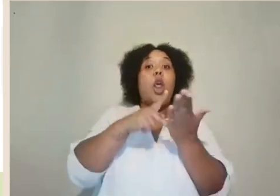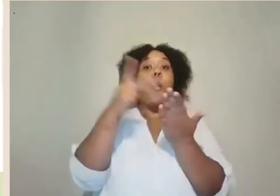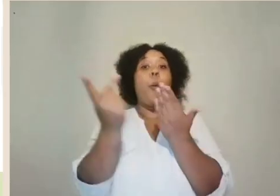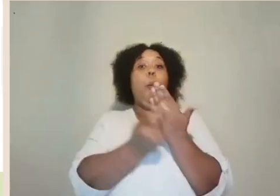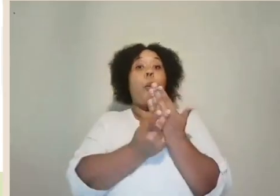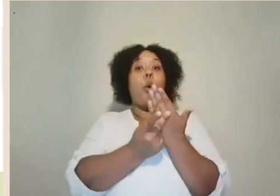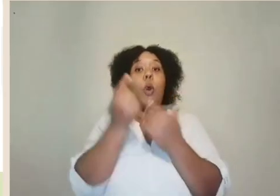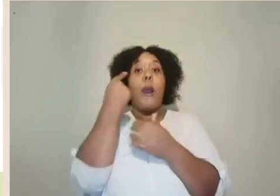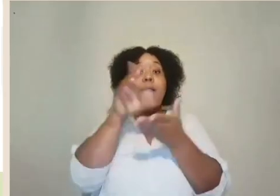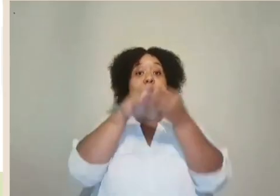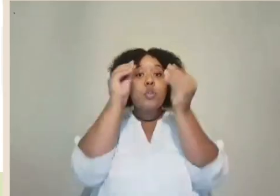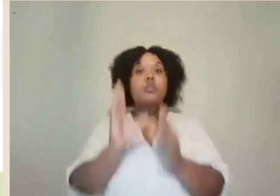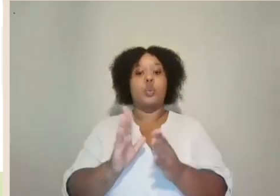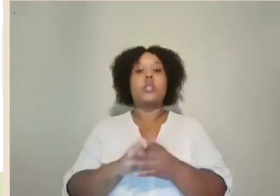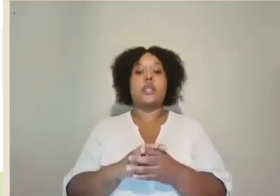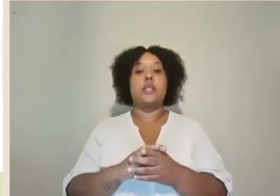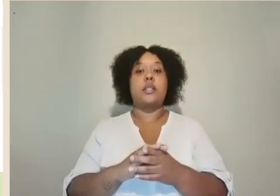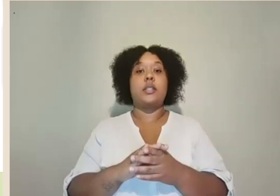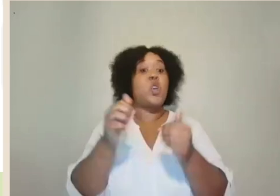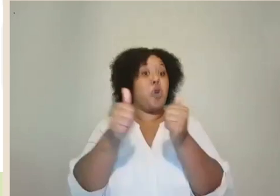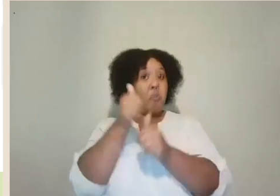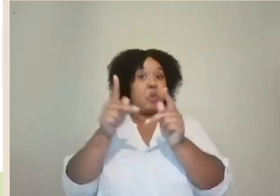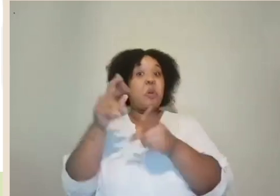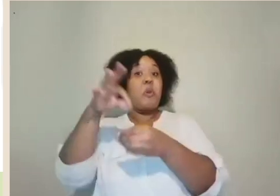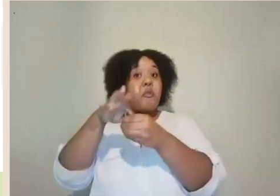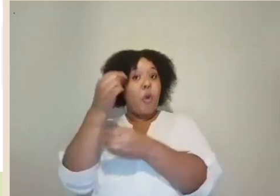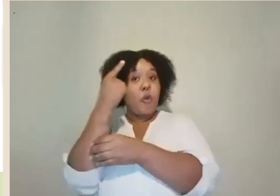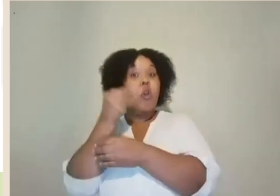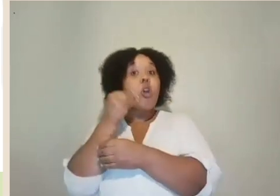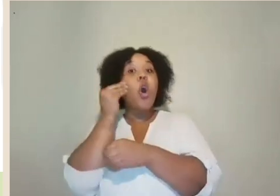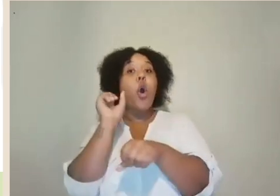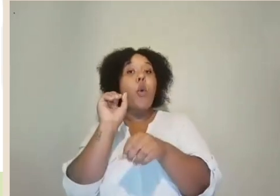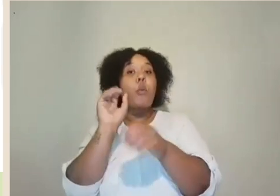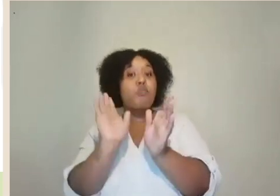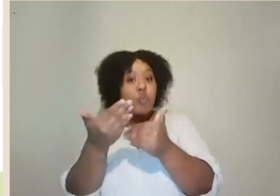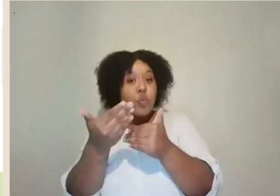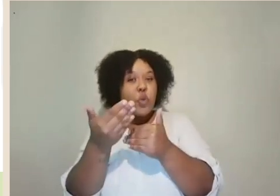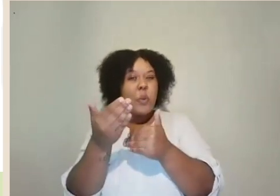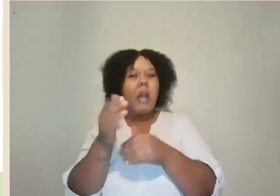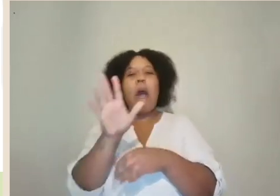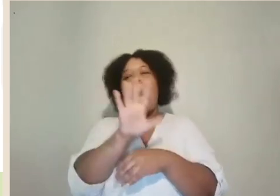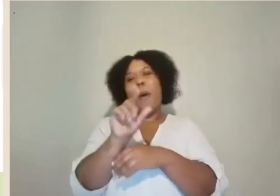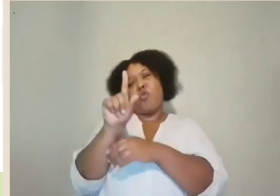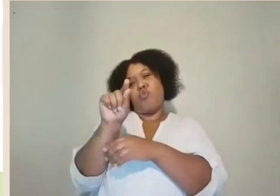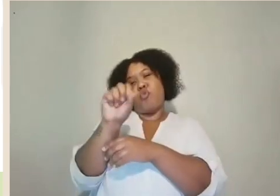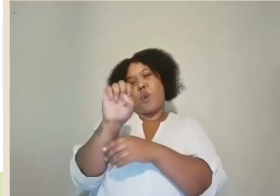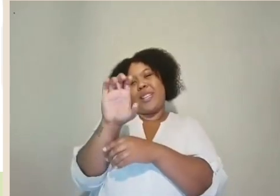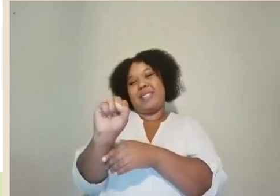way. Most of us voting for homeroom. I'm going to give us about 20 more seconds here.